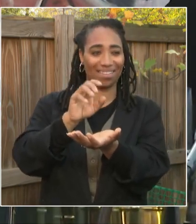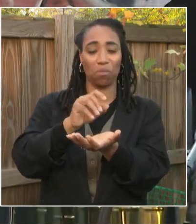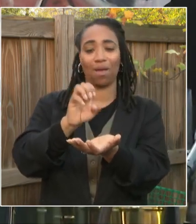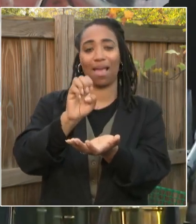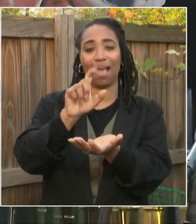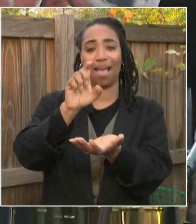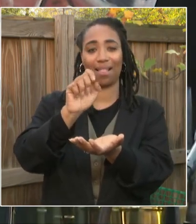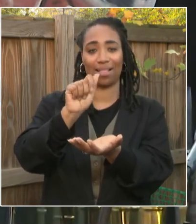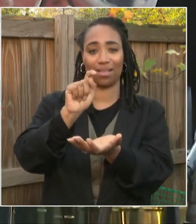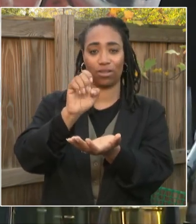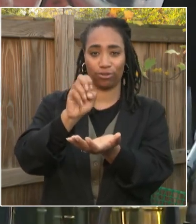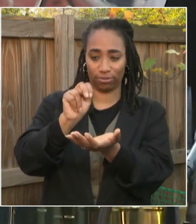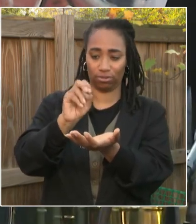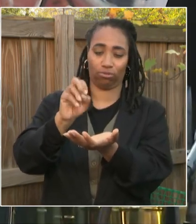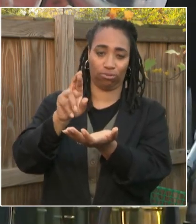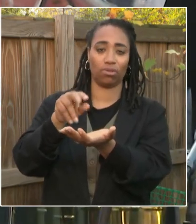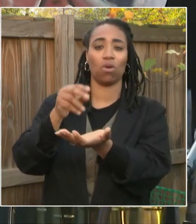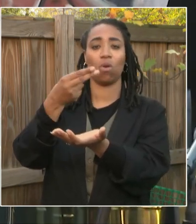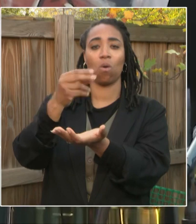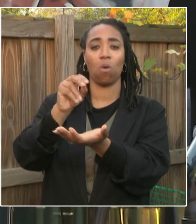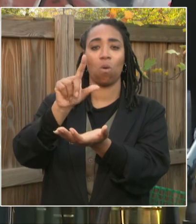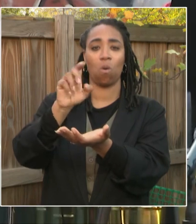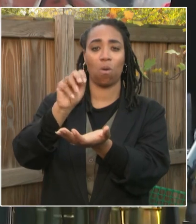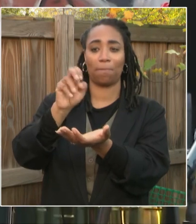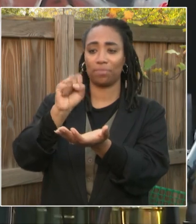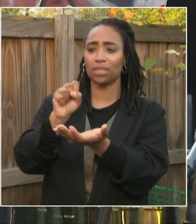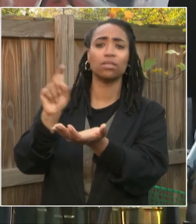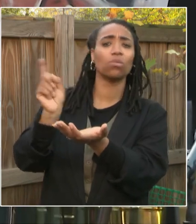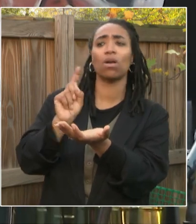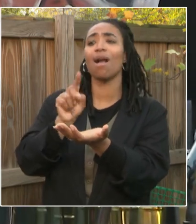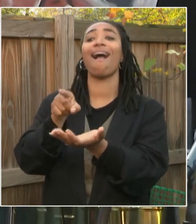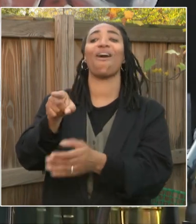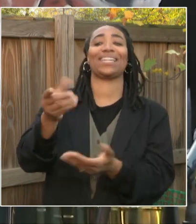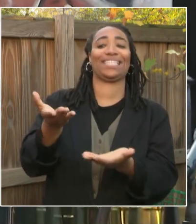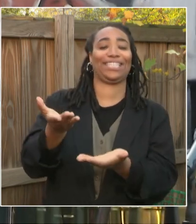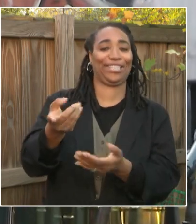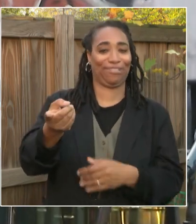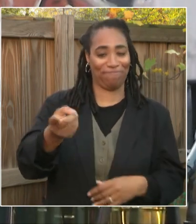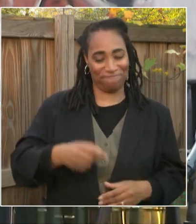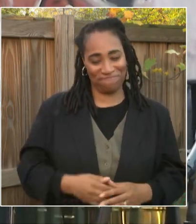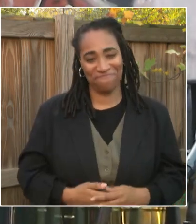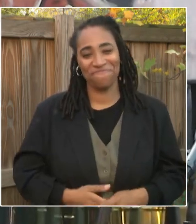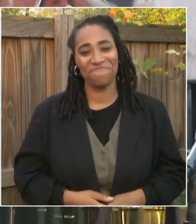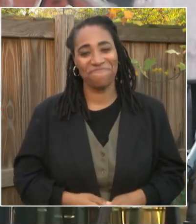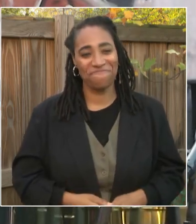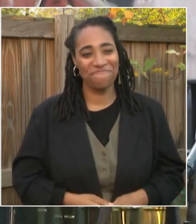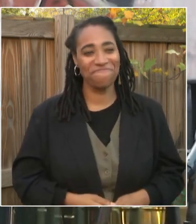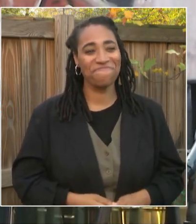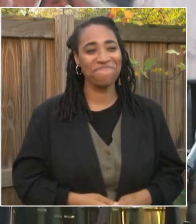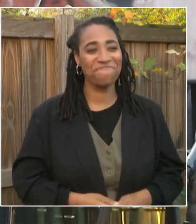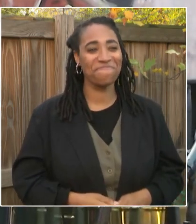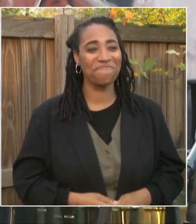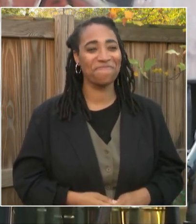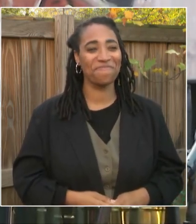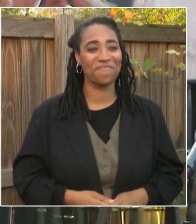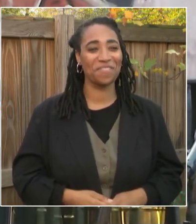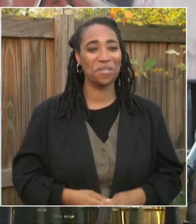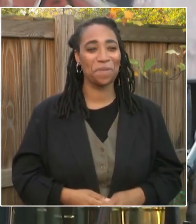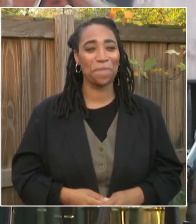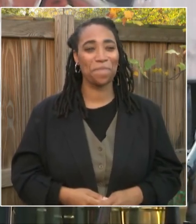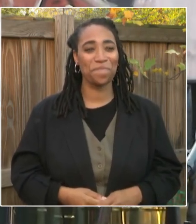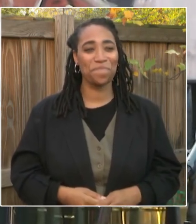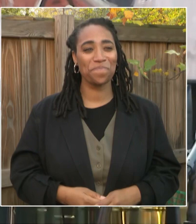day, Anacostia Museum, which is the prelude to the African American Museum, was created a long time ago. And